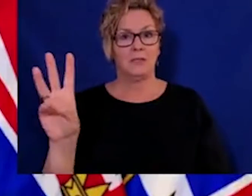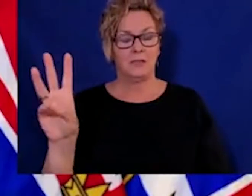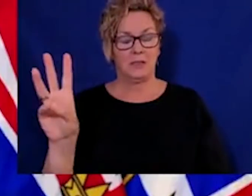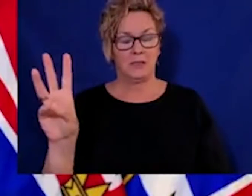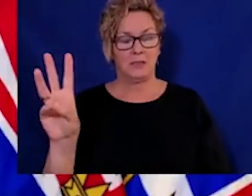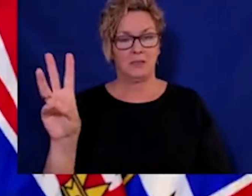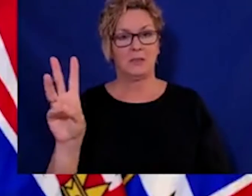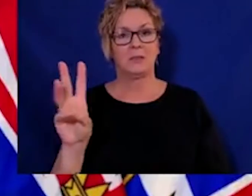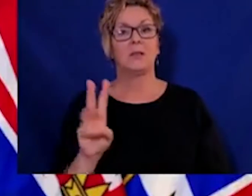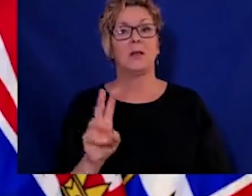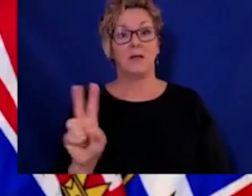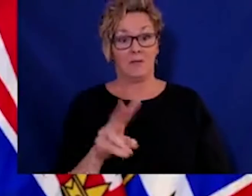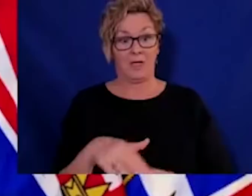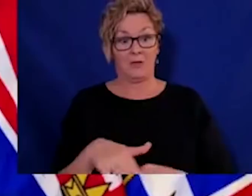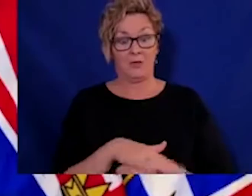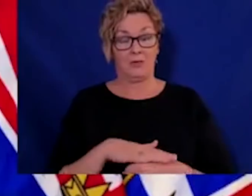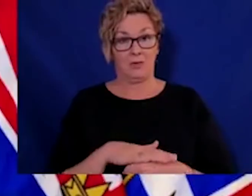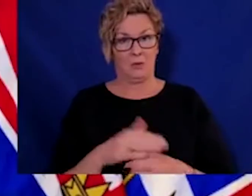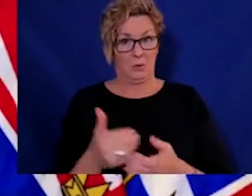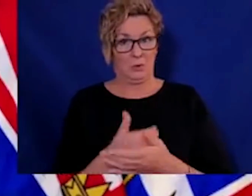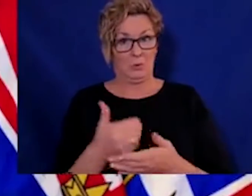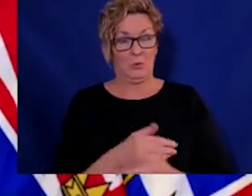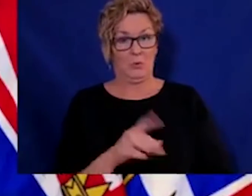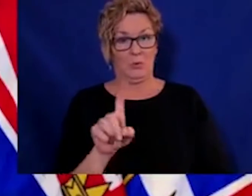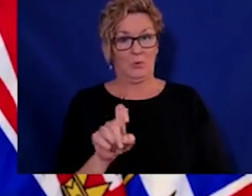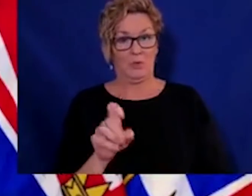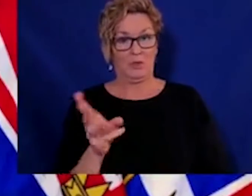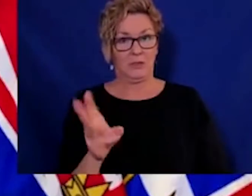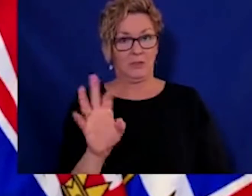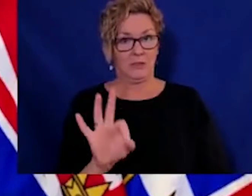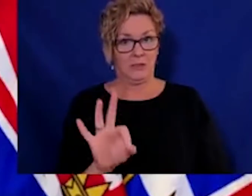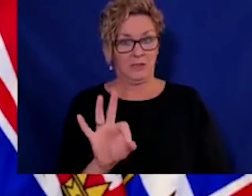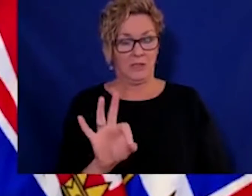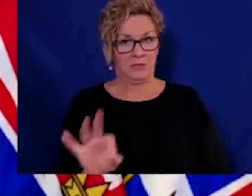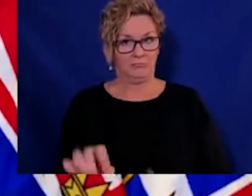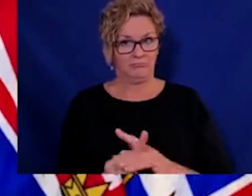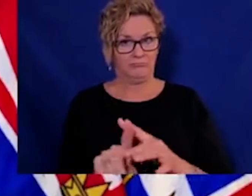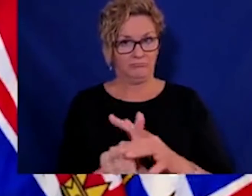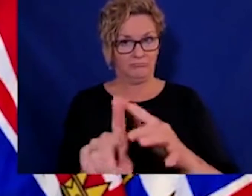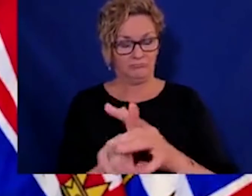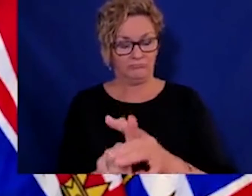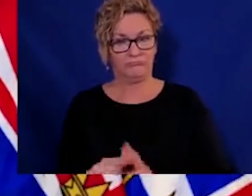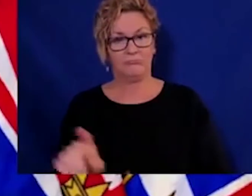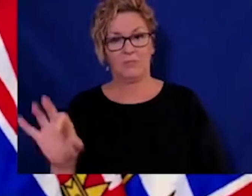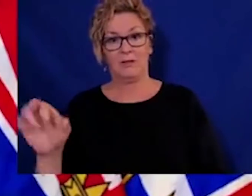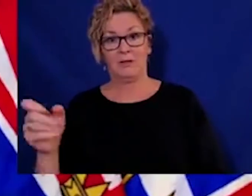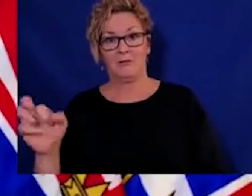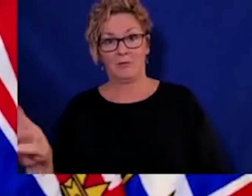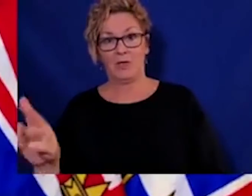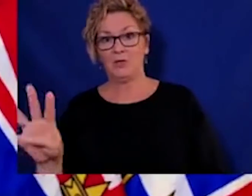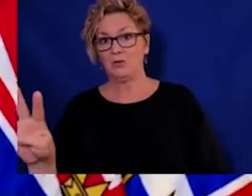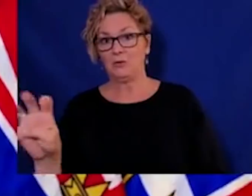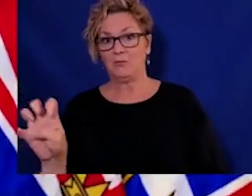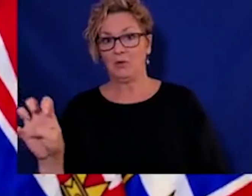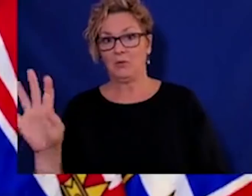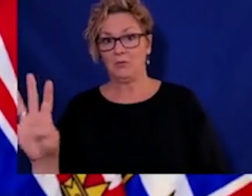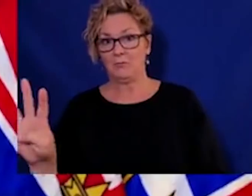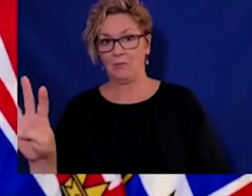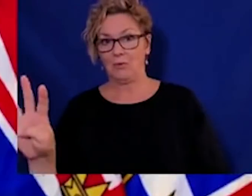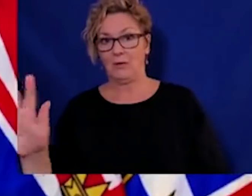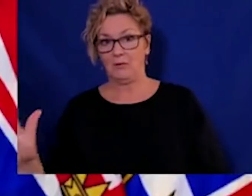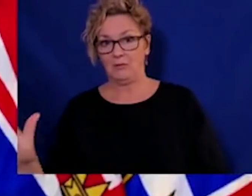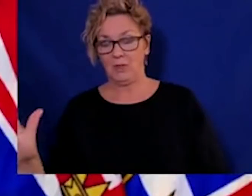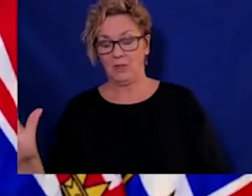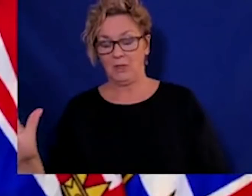29,086 people. That includes 169 people in the Vancouver Coastal Health Region,